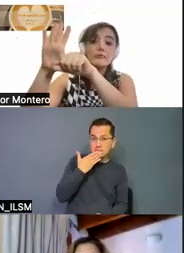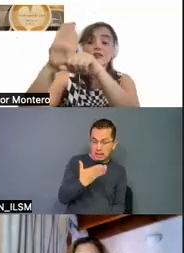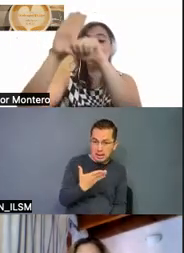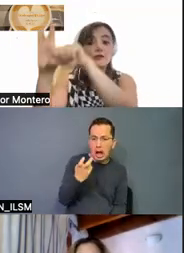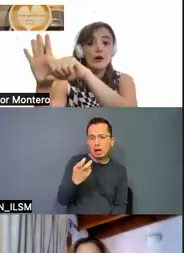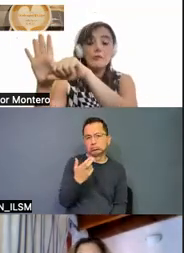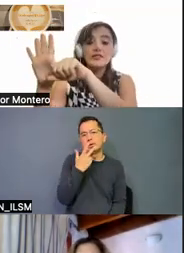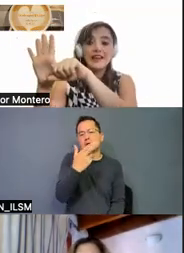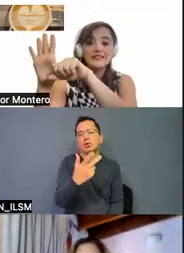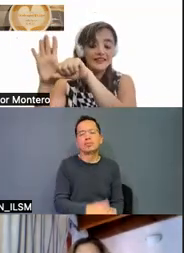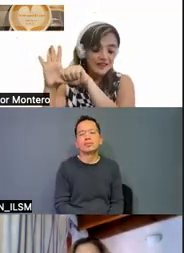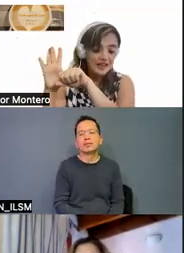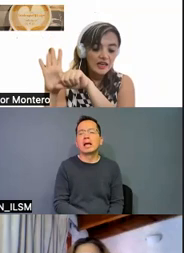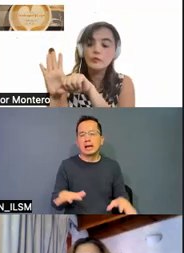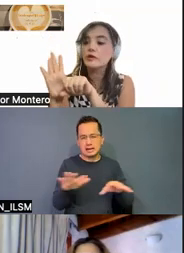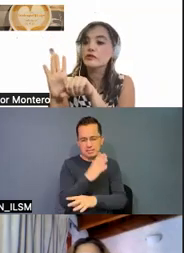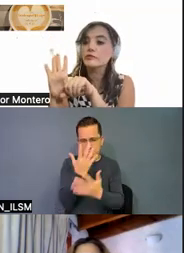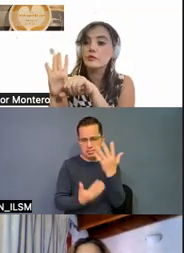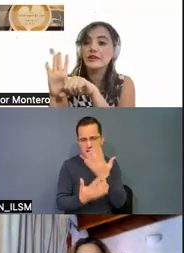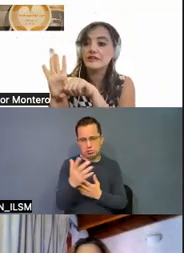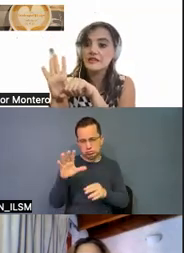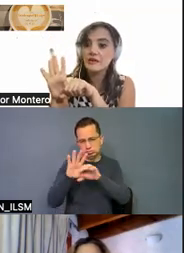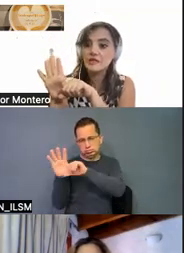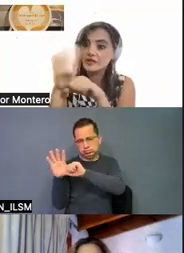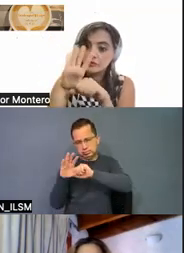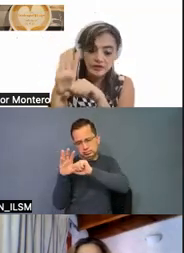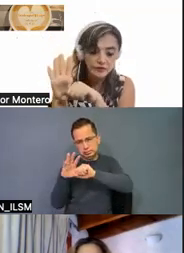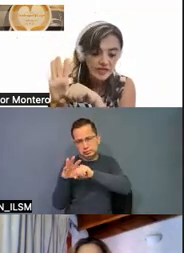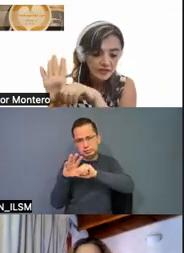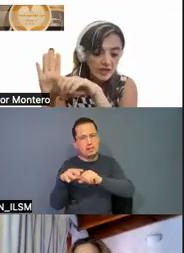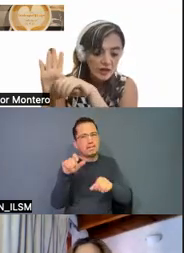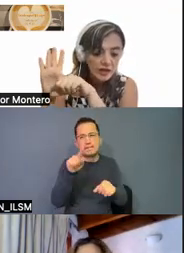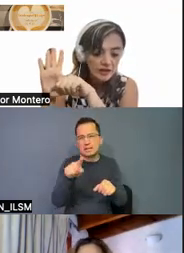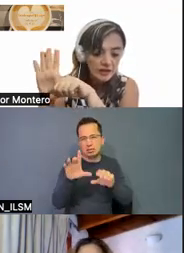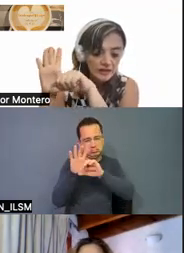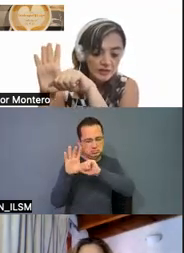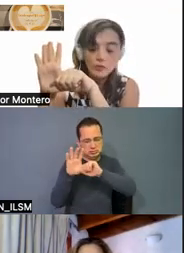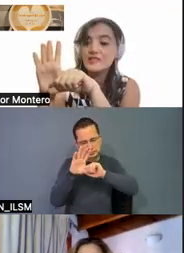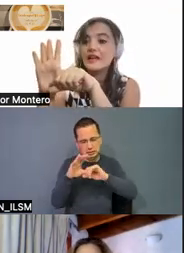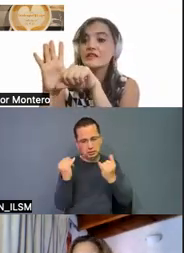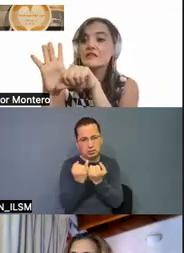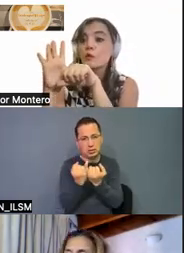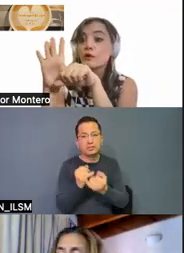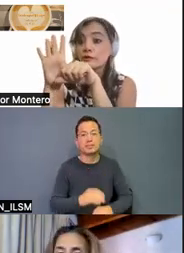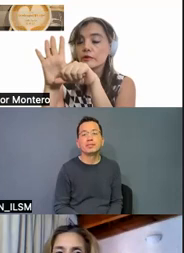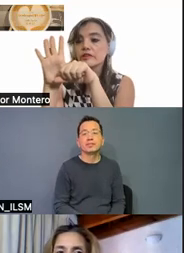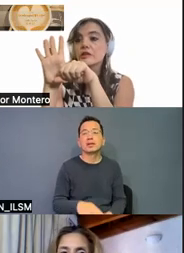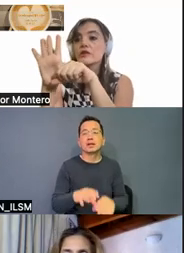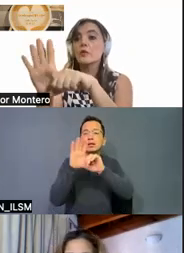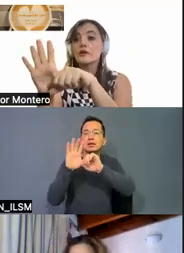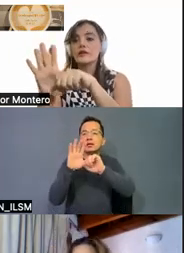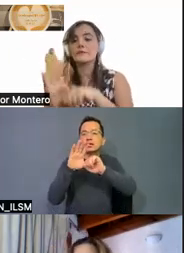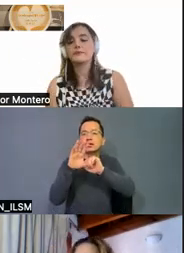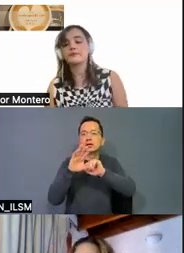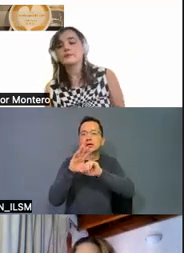the thumb of the opposite hand, and we're going to be working the same as we did with the first hand. This, once again, is worry. We're working